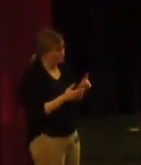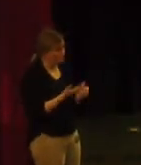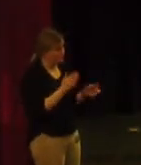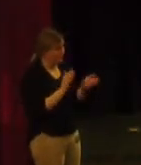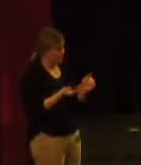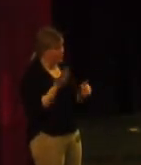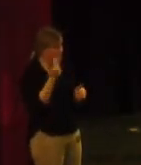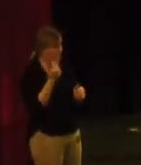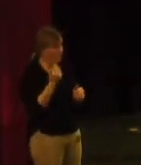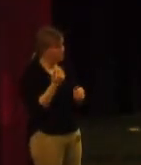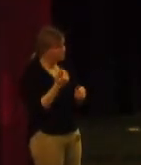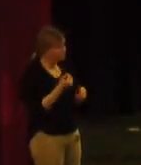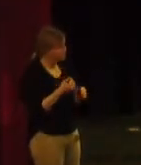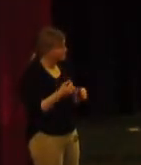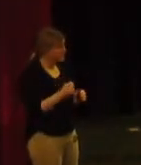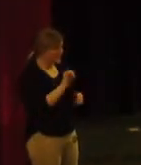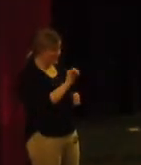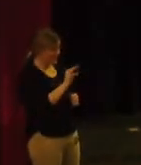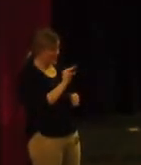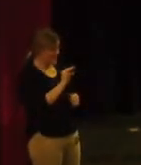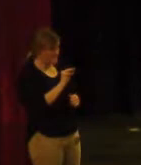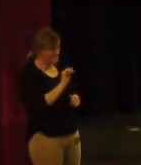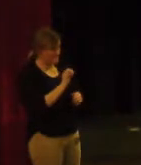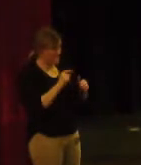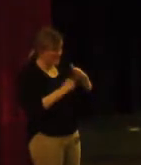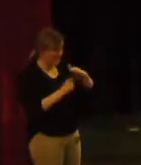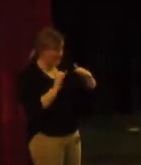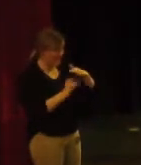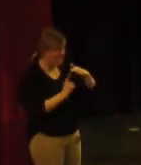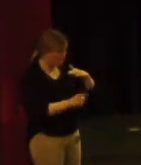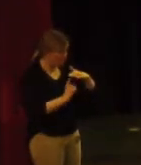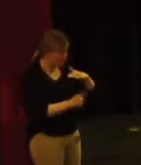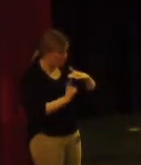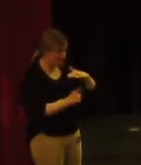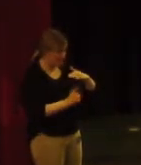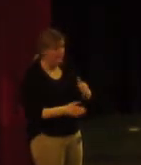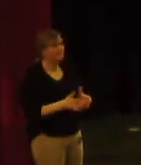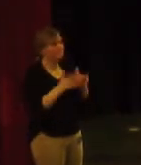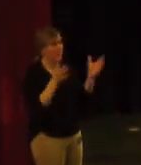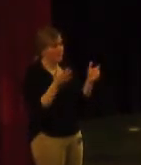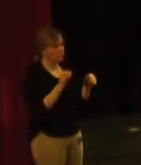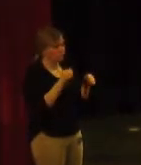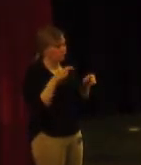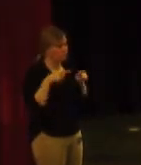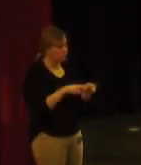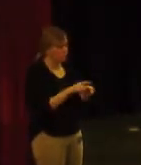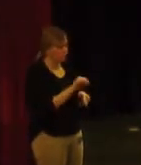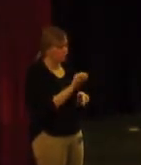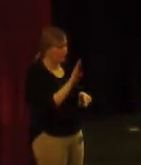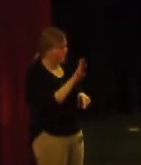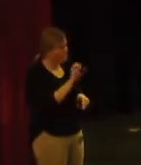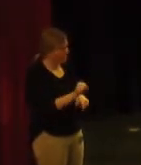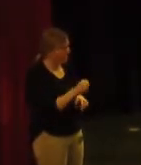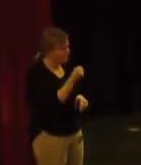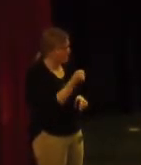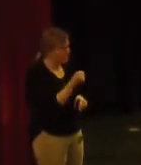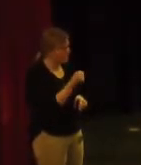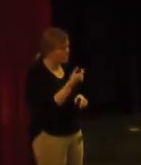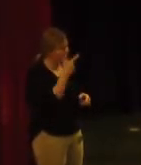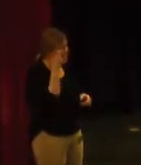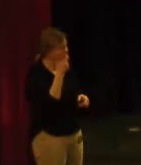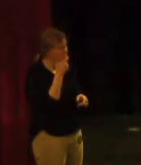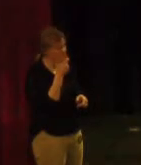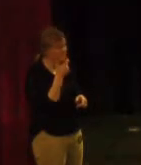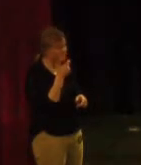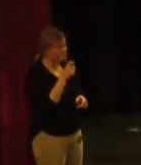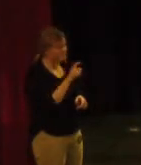lot of immigration into the United States from Mexico in the 20s, 30s, and 40s. And part of that was that instability in Mexico. There was a